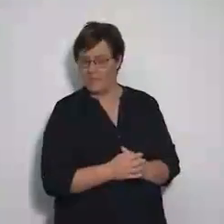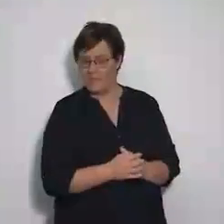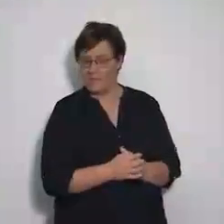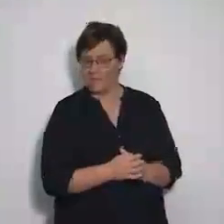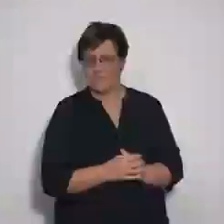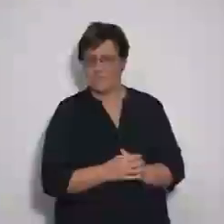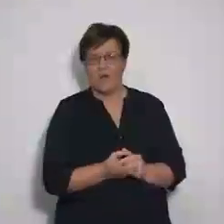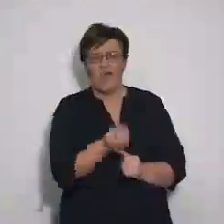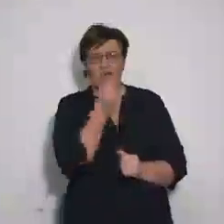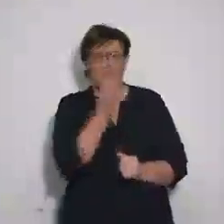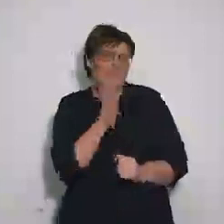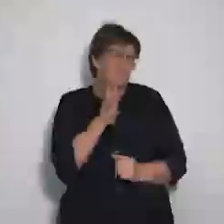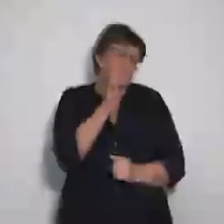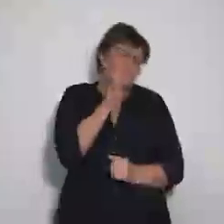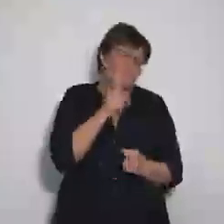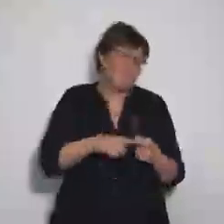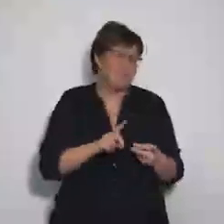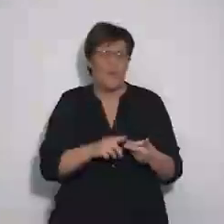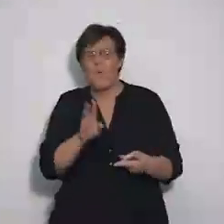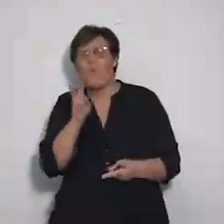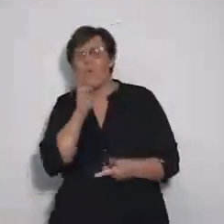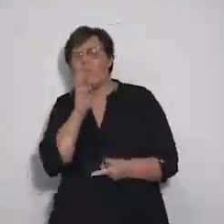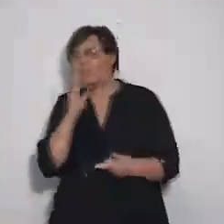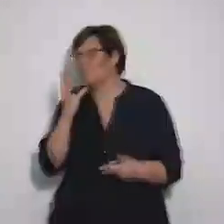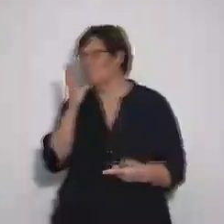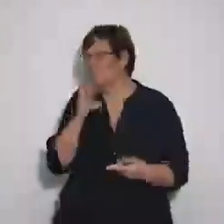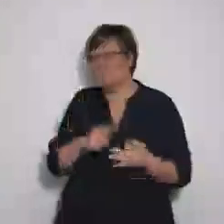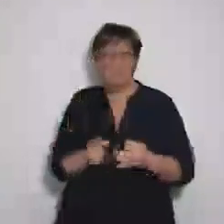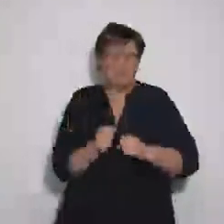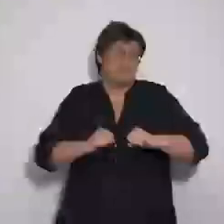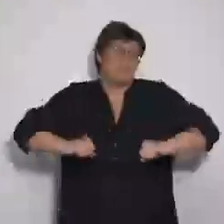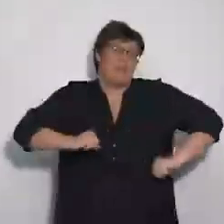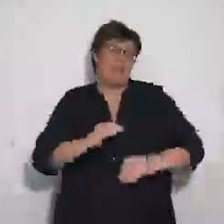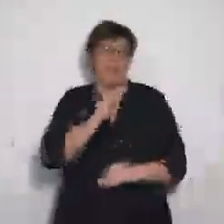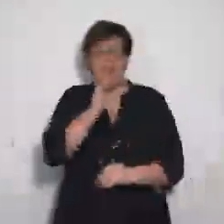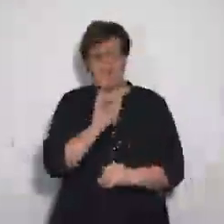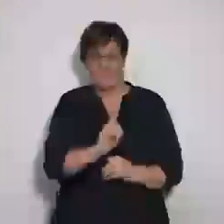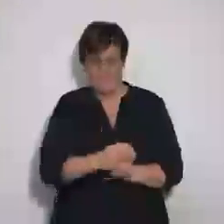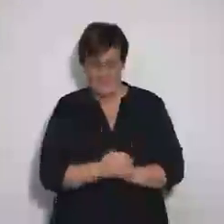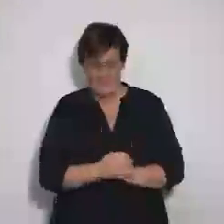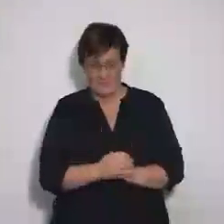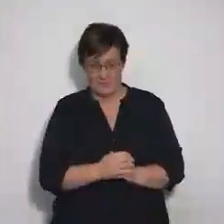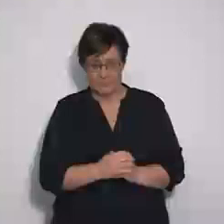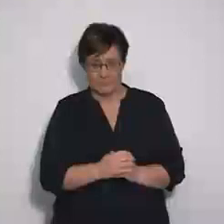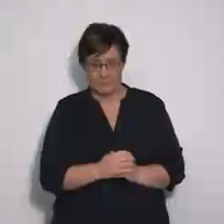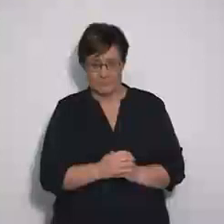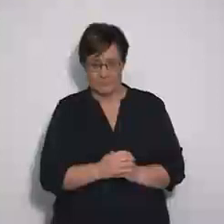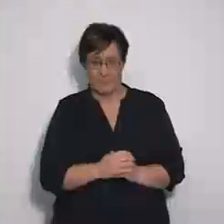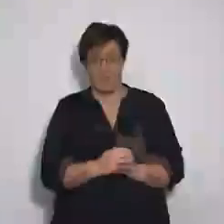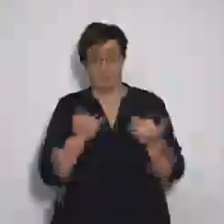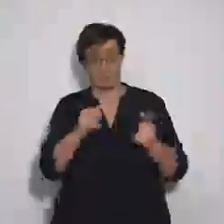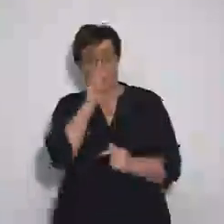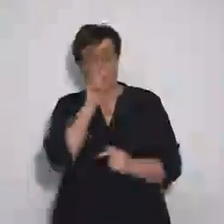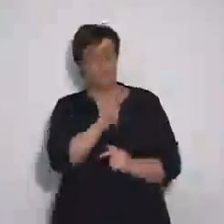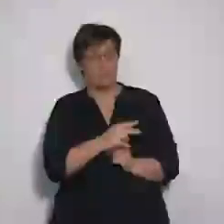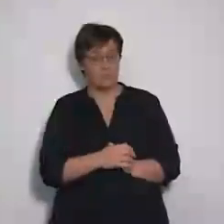factors. Food as much as we want, water as much as we want, as much space as we need. So